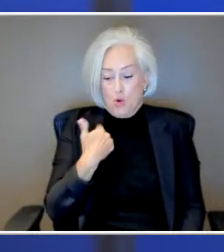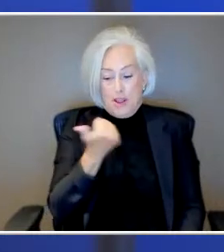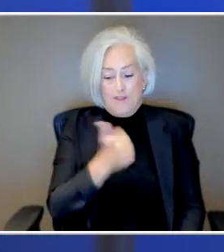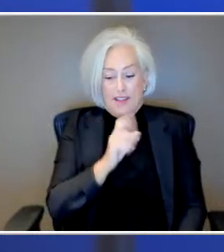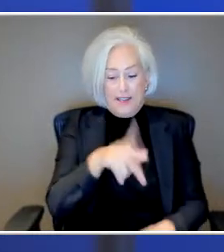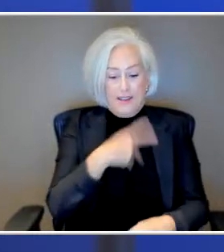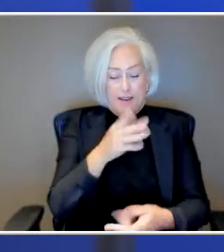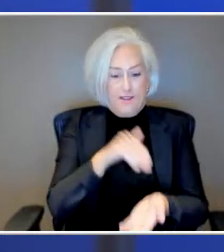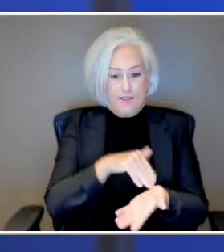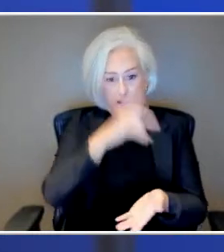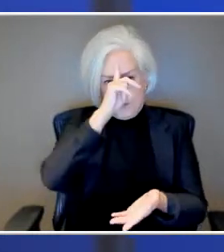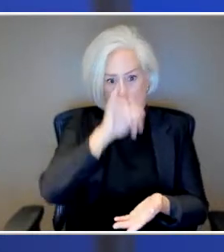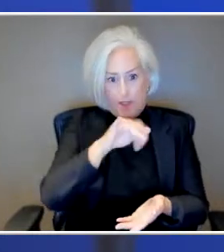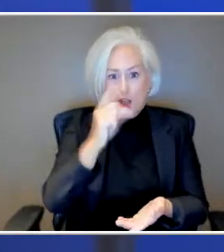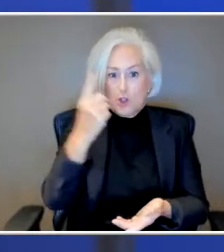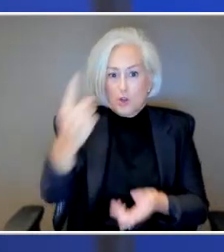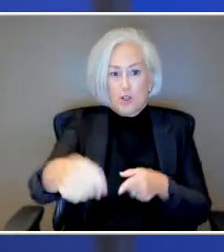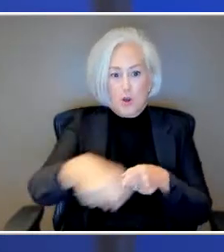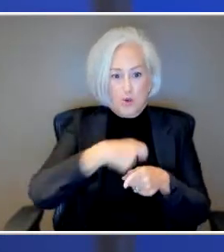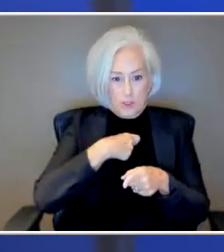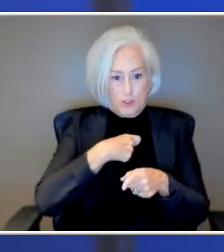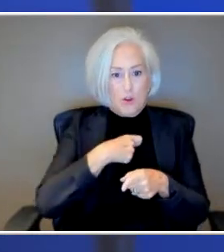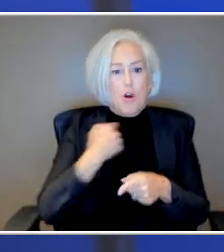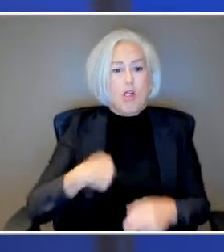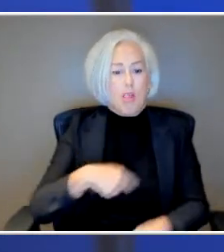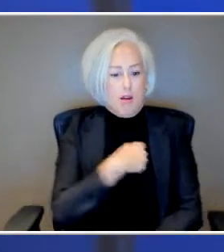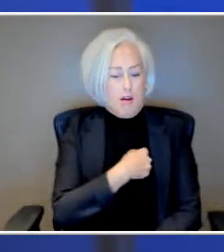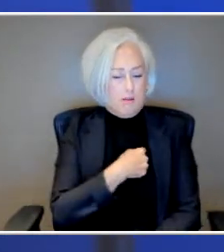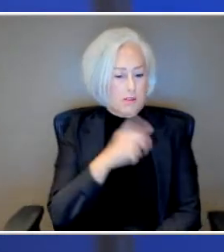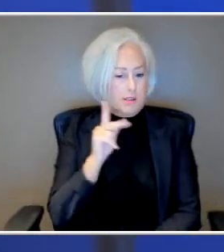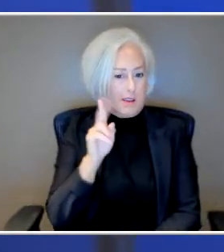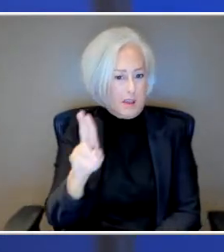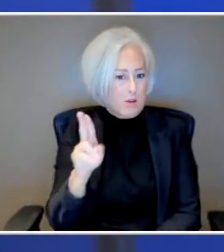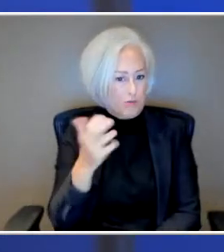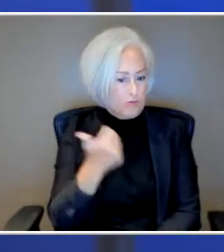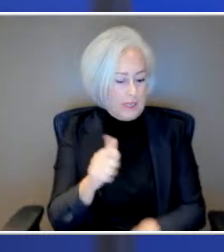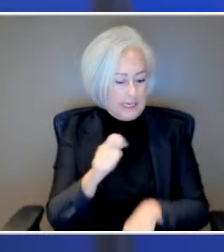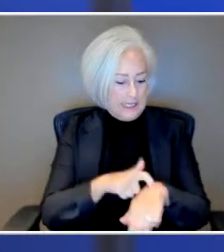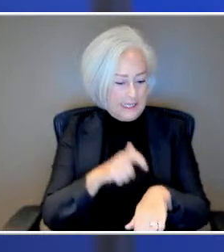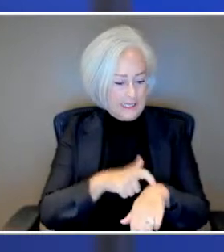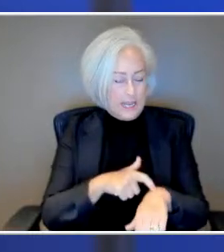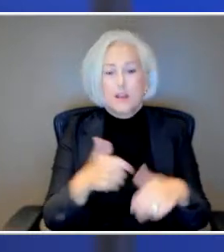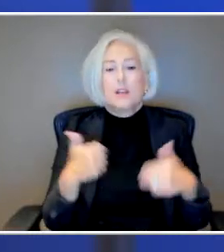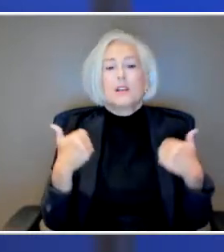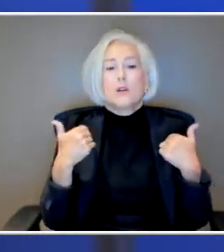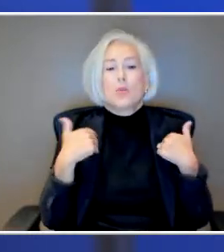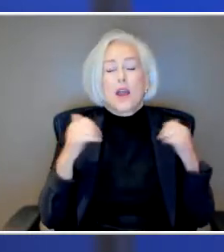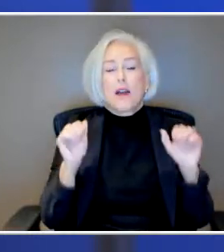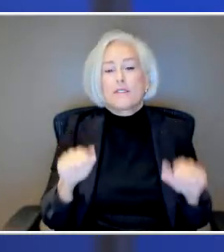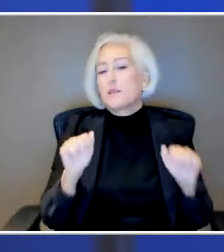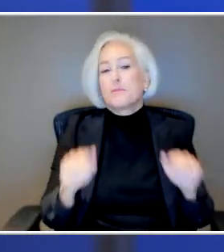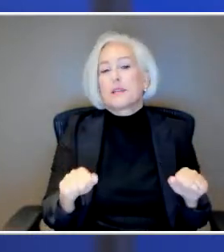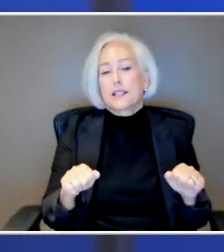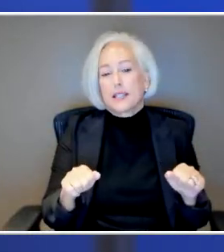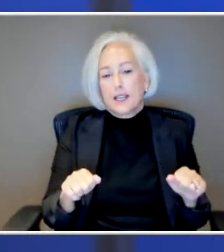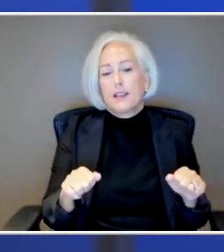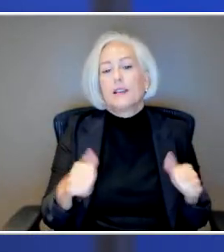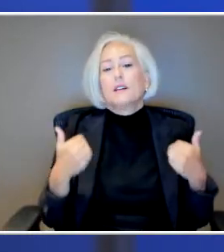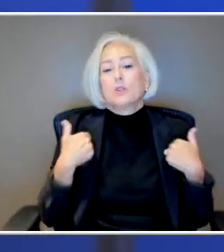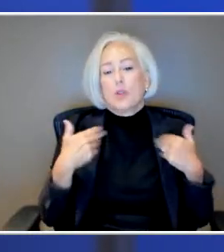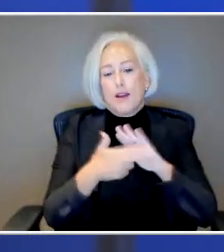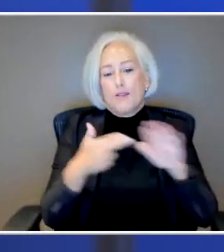you can always call. I know you can certainly call us anytime, and we have mechanisms. We have a great undiagnosed clinic with